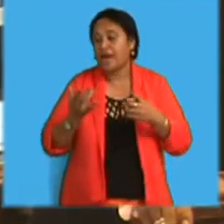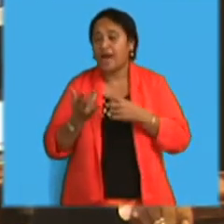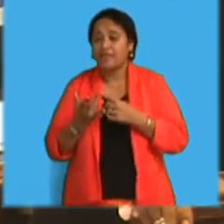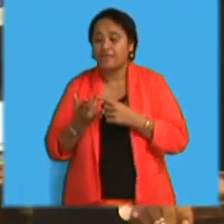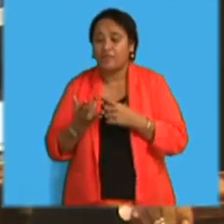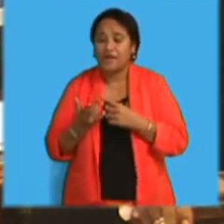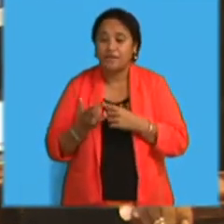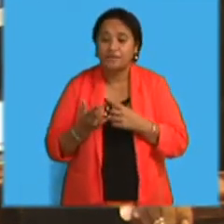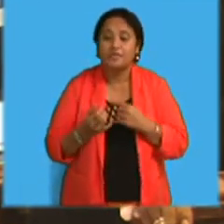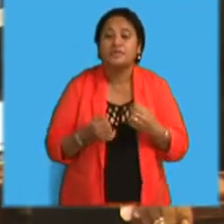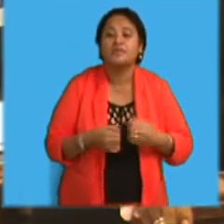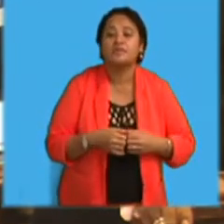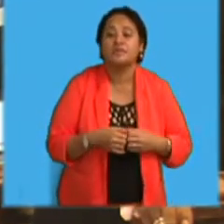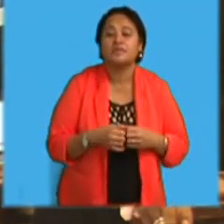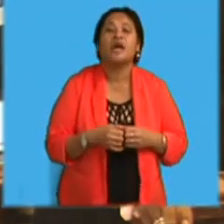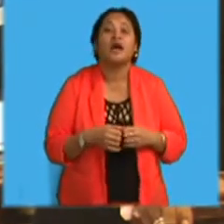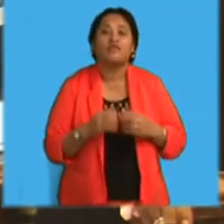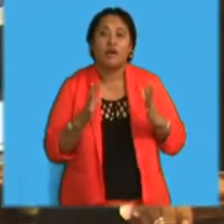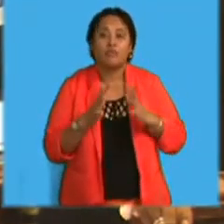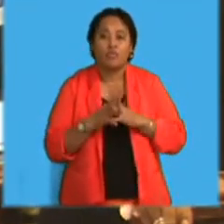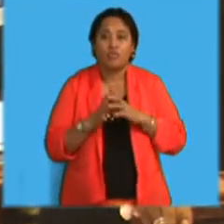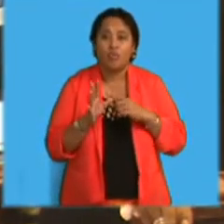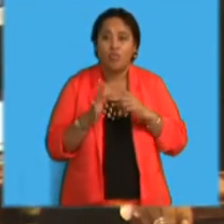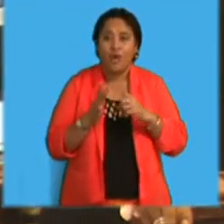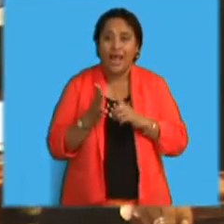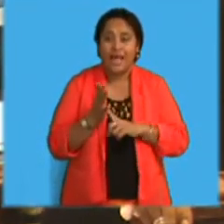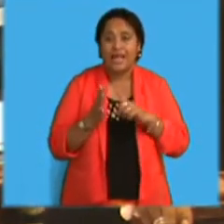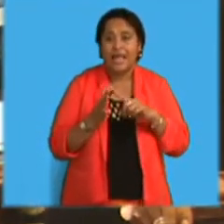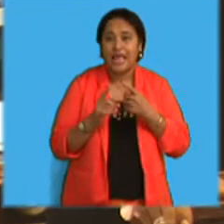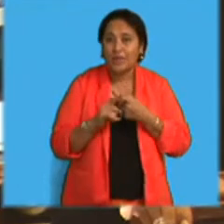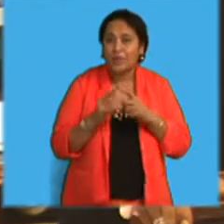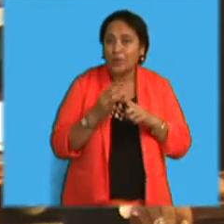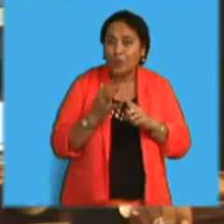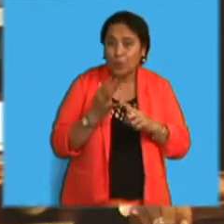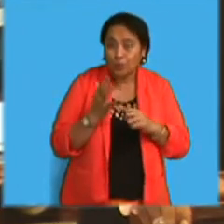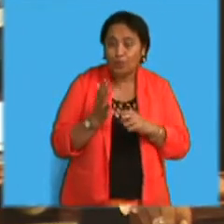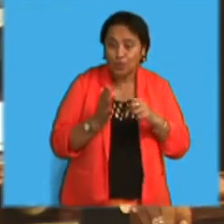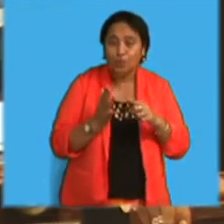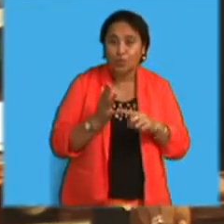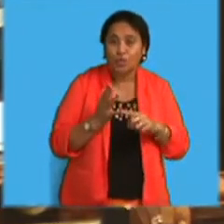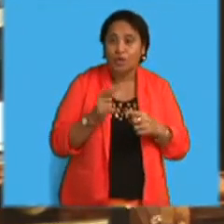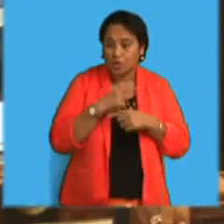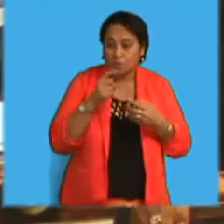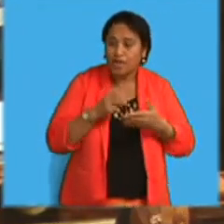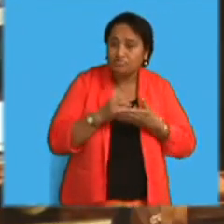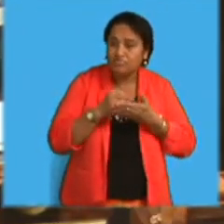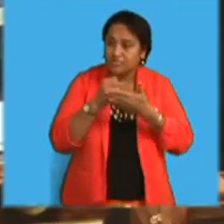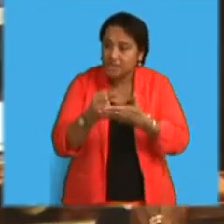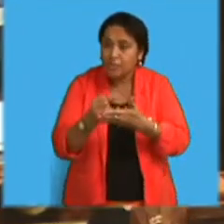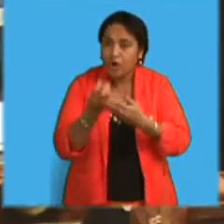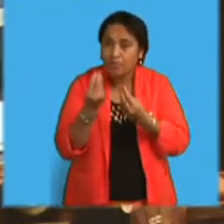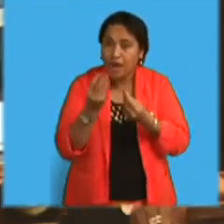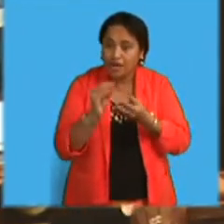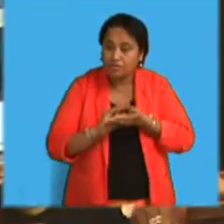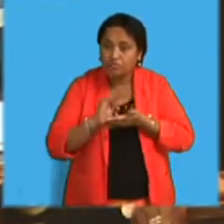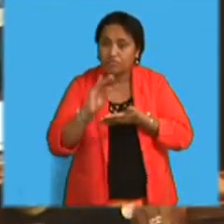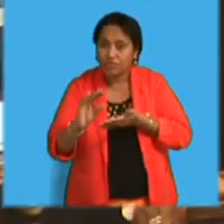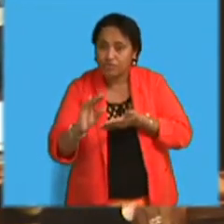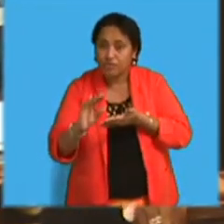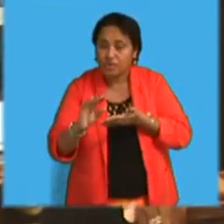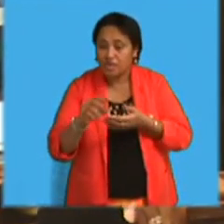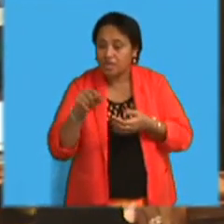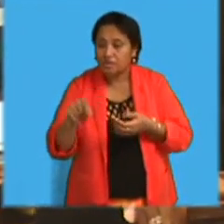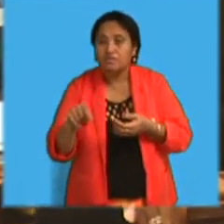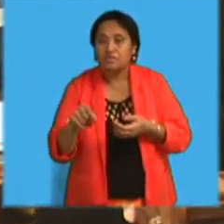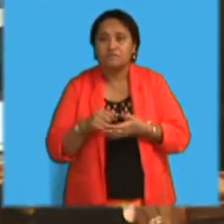was provided under the MSBG. She is earning $100 per week and she is the sole breadwinner for her family, Madam Speaker. And the profits are allowing her to meet